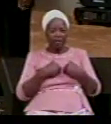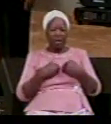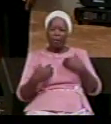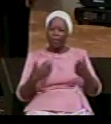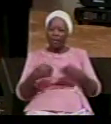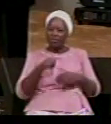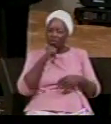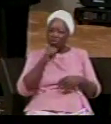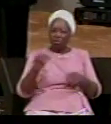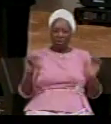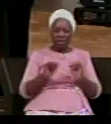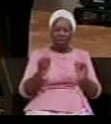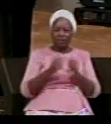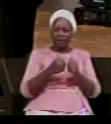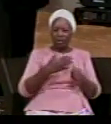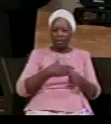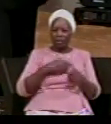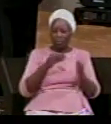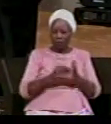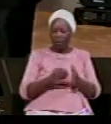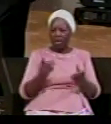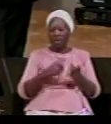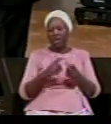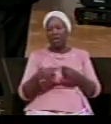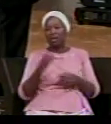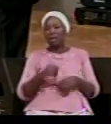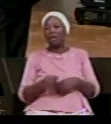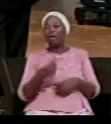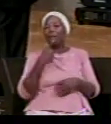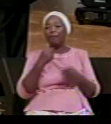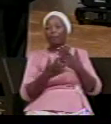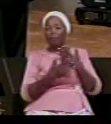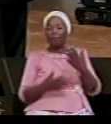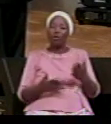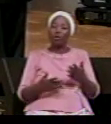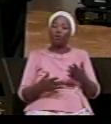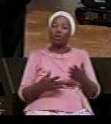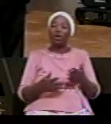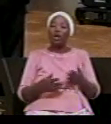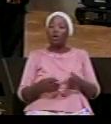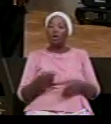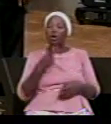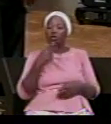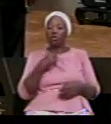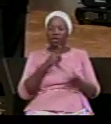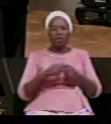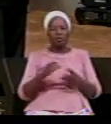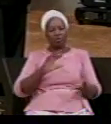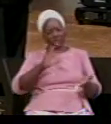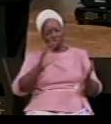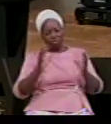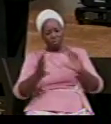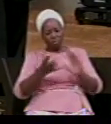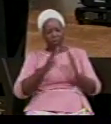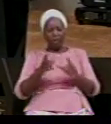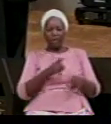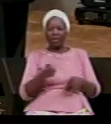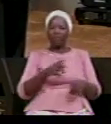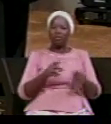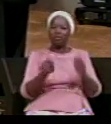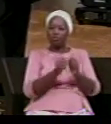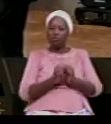have the sugar, blood sugar. That's why you compare the values and then say, this is good, this is